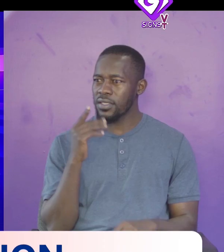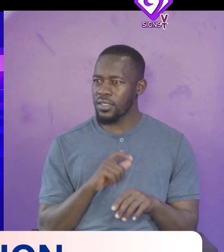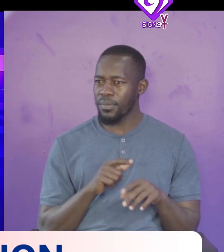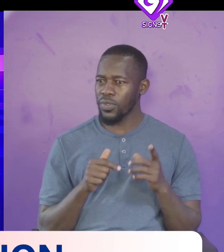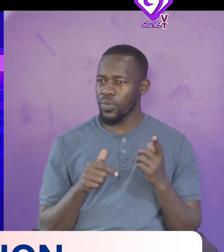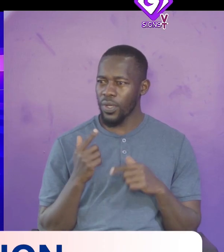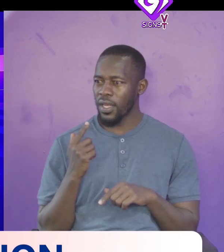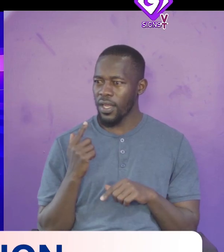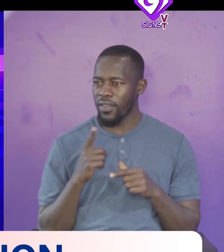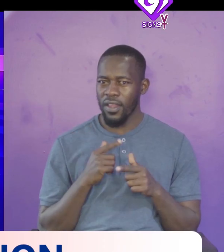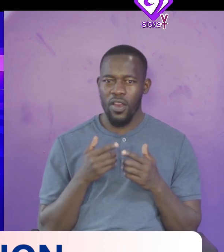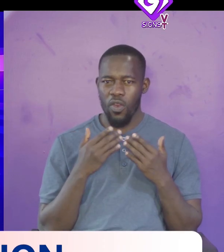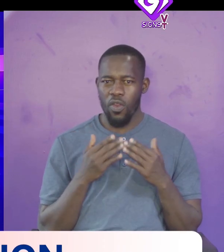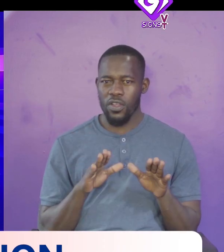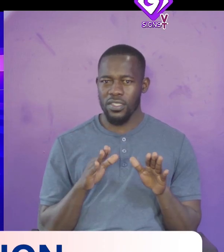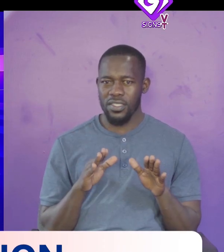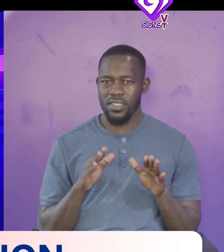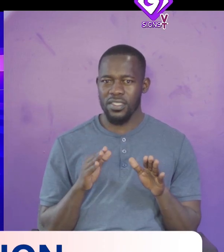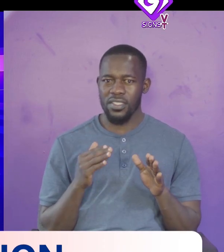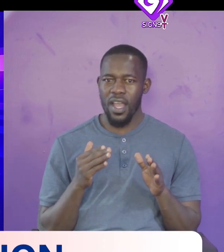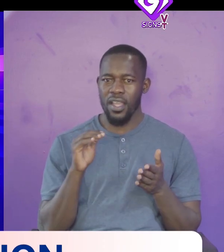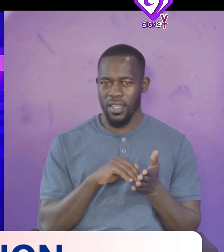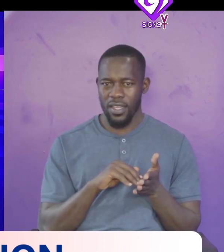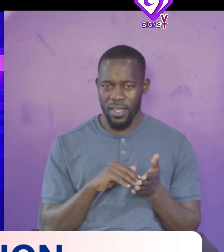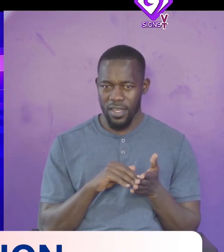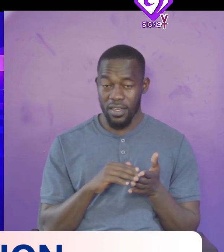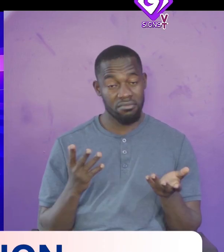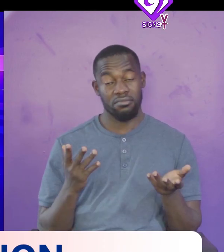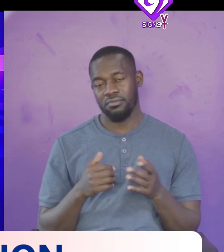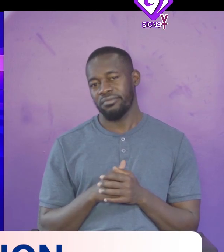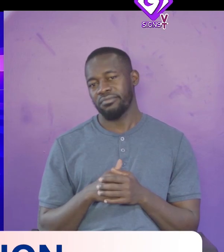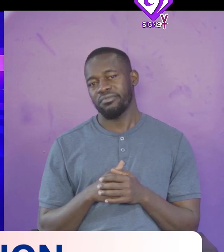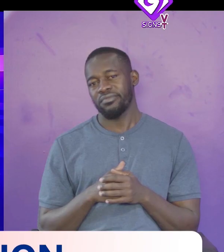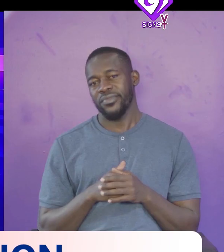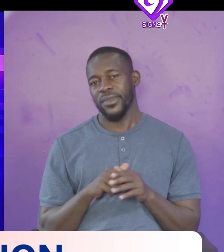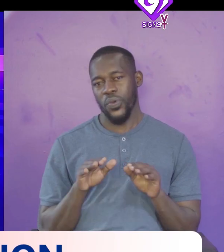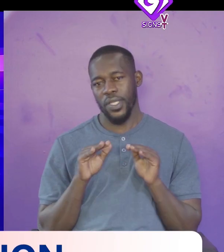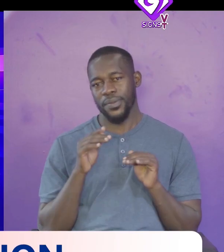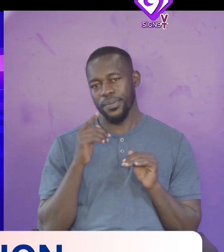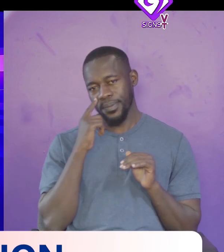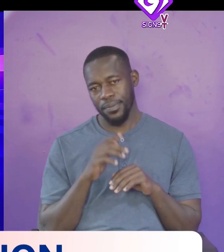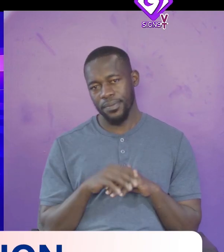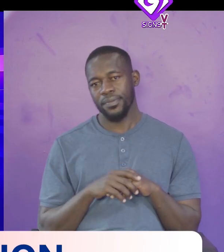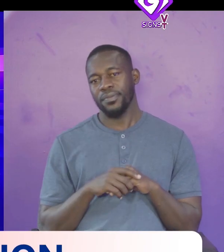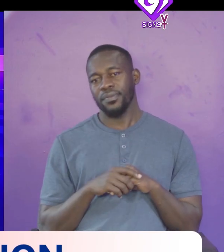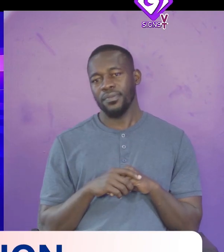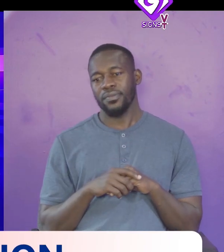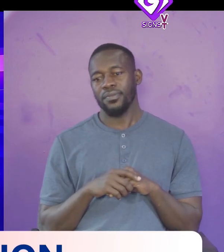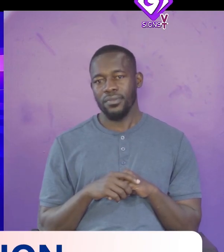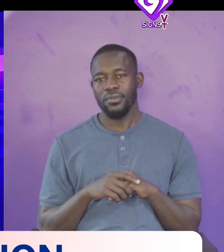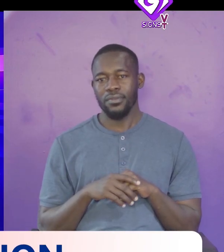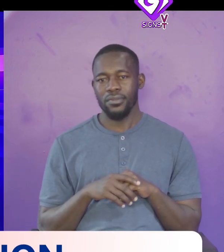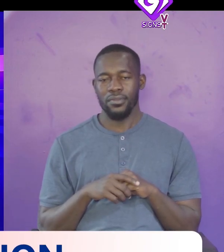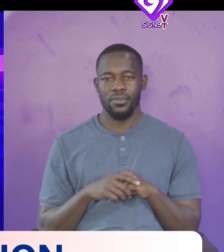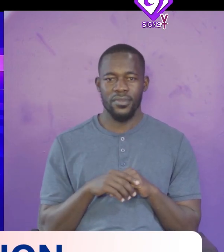was taken away from him. Those are rumors. And we have no place for rumors. Let them do what they're going to do. We are going to deal with the person. Better